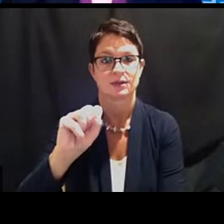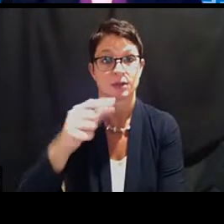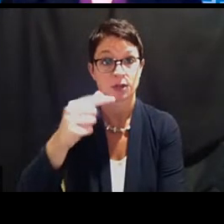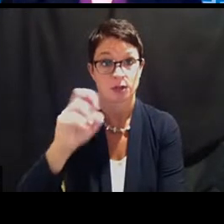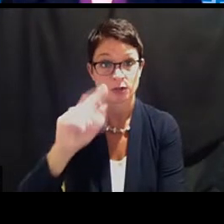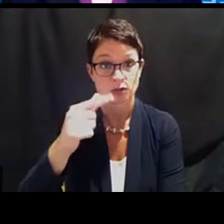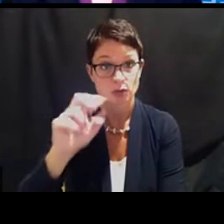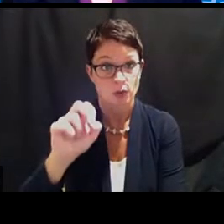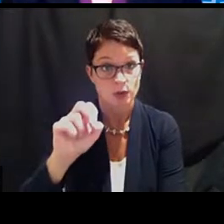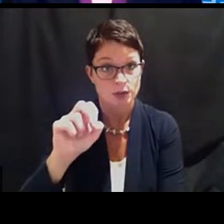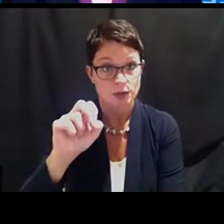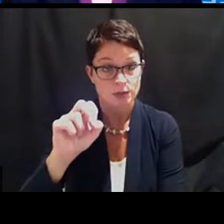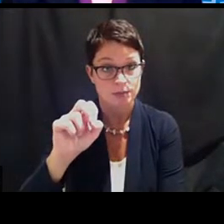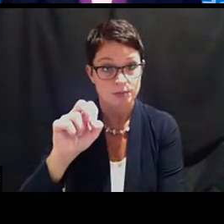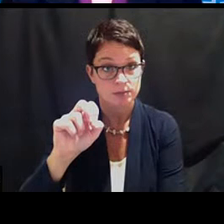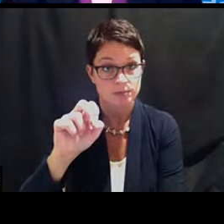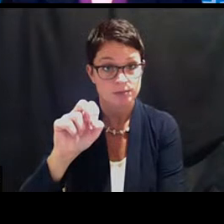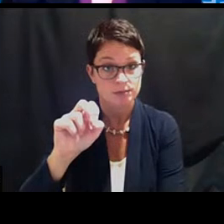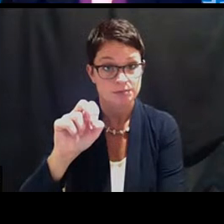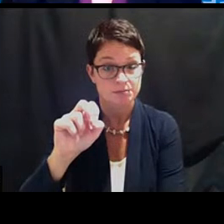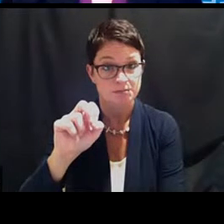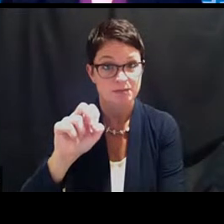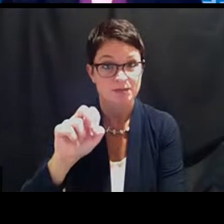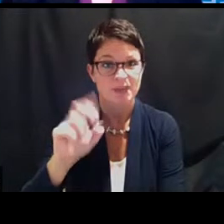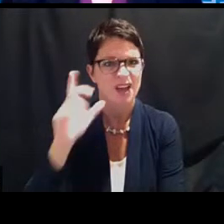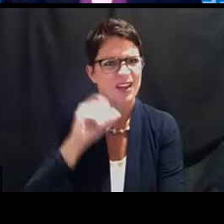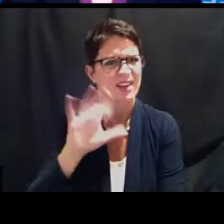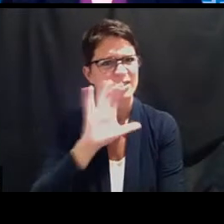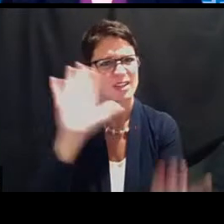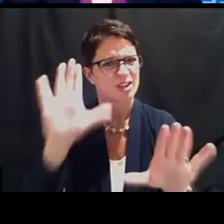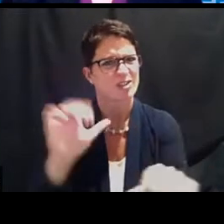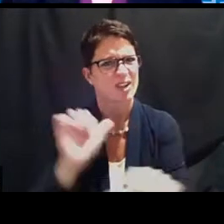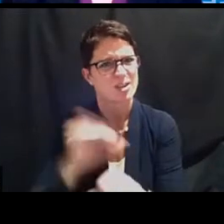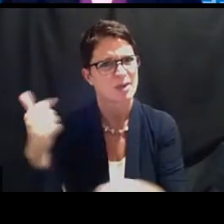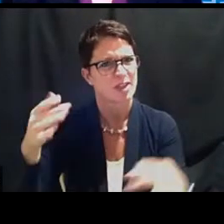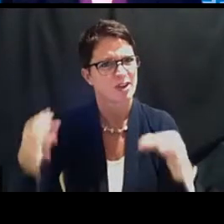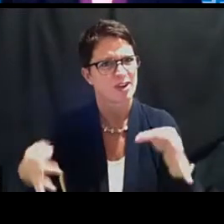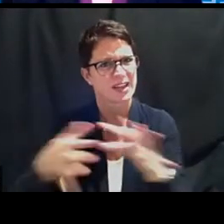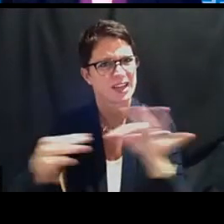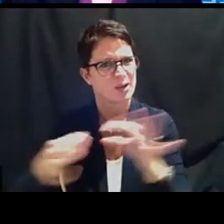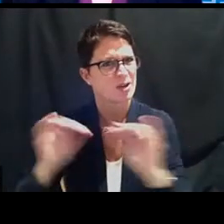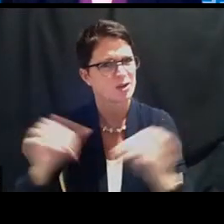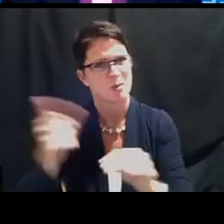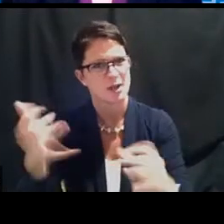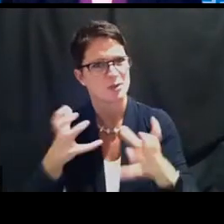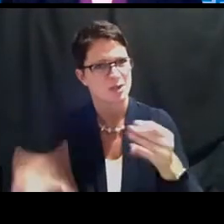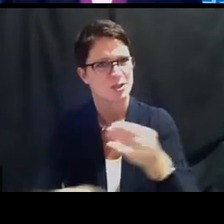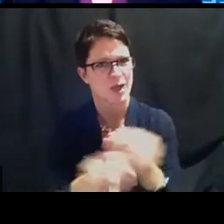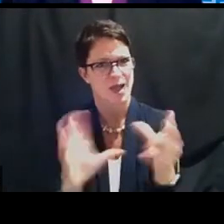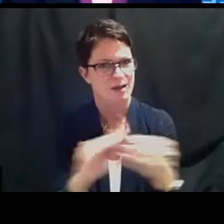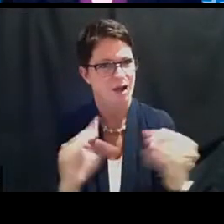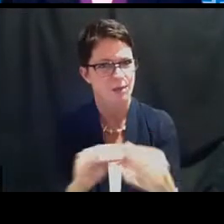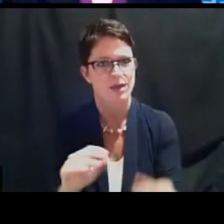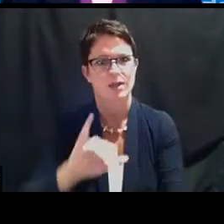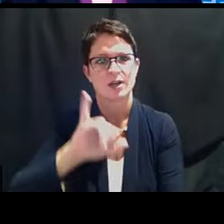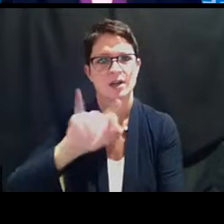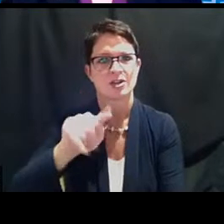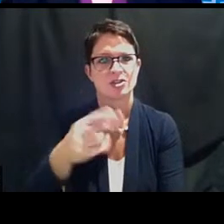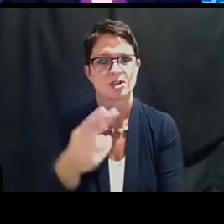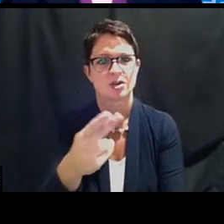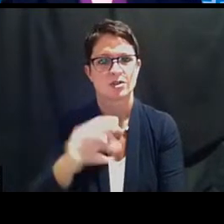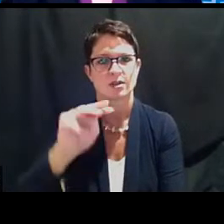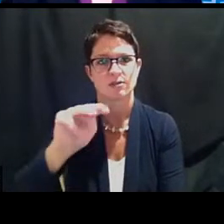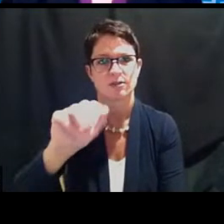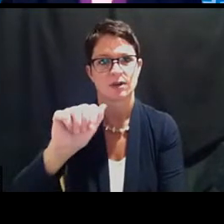George, I guess we've done such a good job in the other hearings, nobody else wants to speak. Joseph